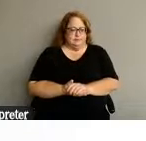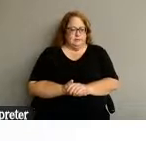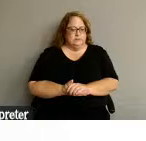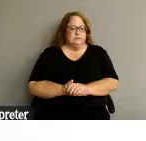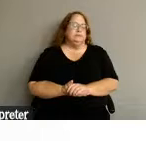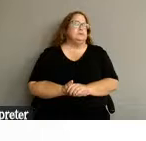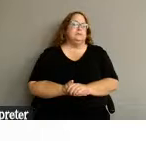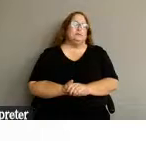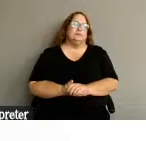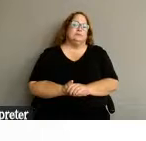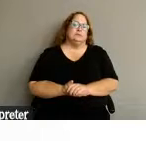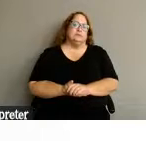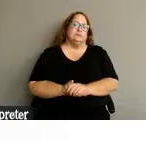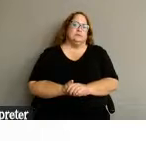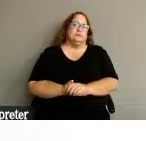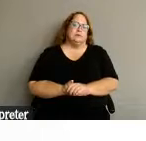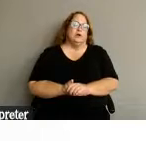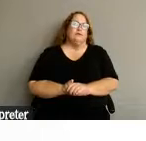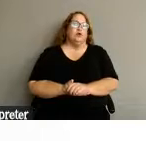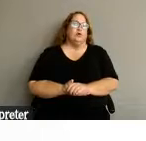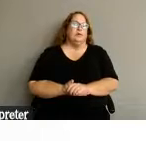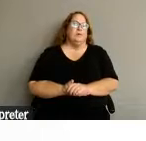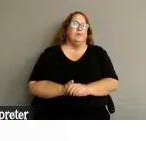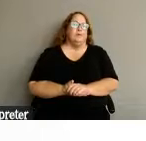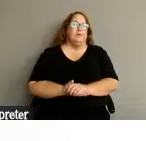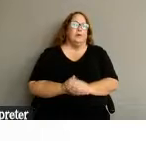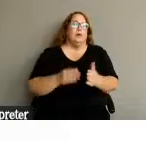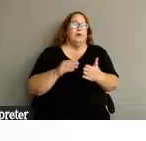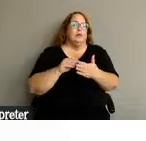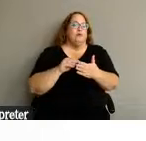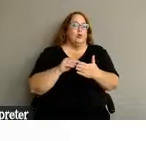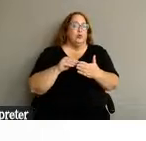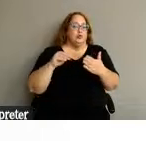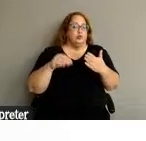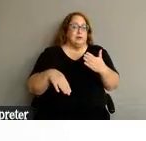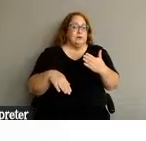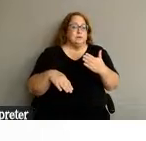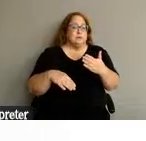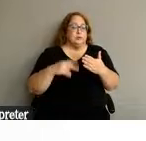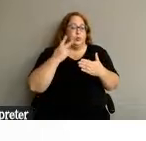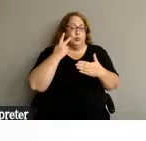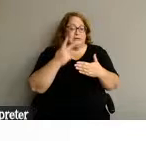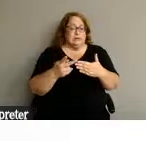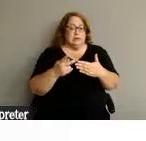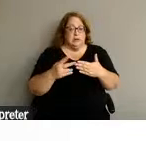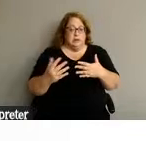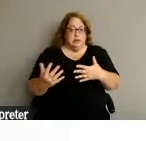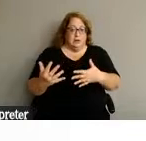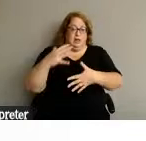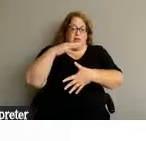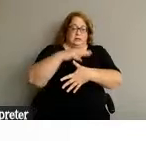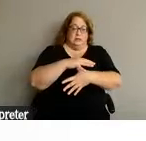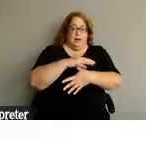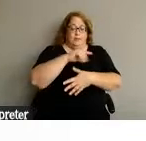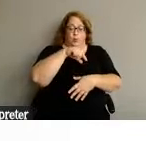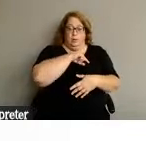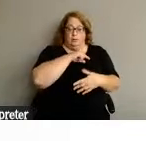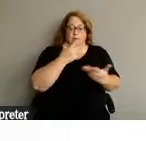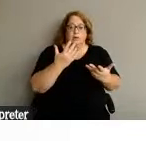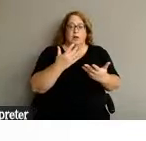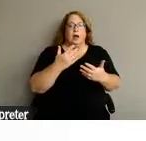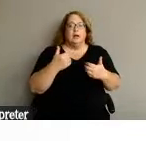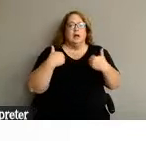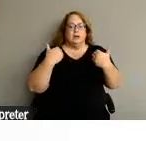For our students who are coming to us, the number 1 eligibility criteria that they meet is young child with a